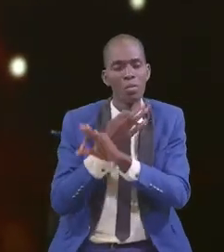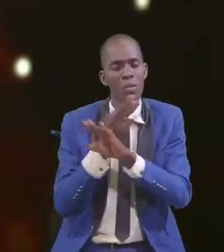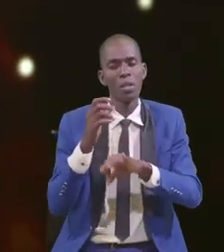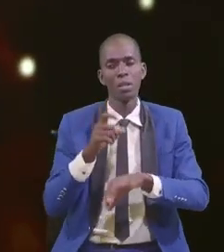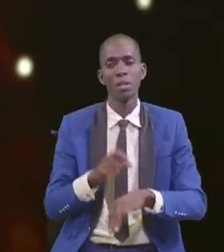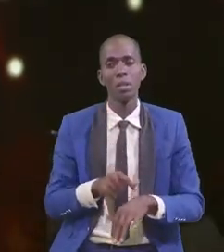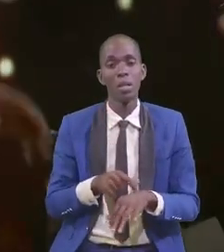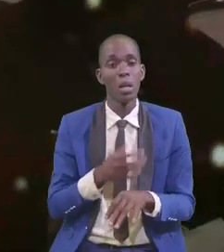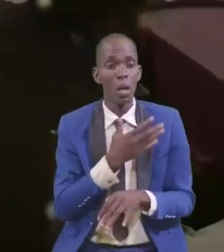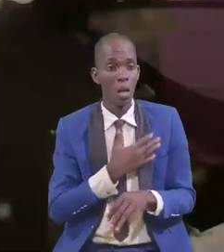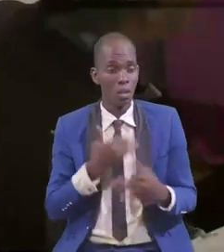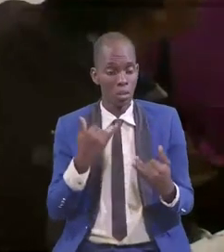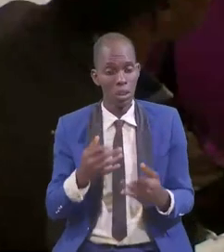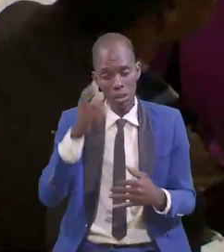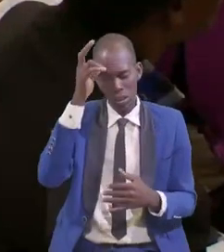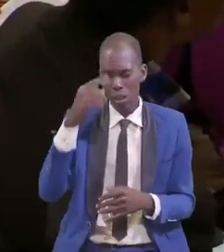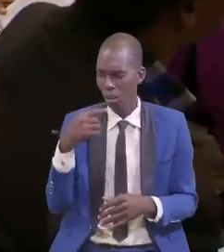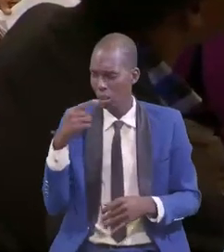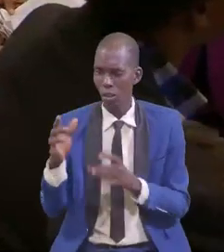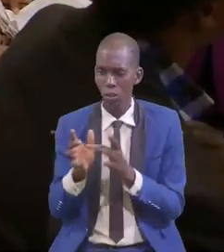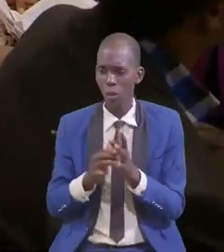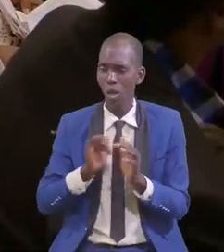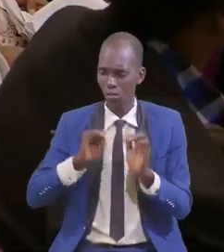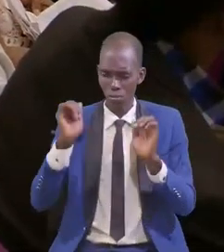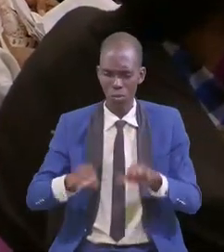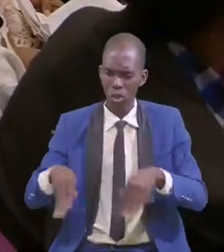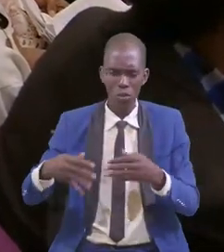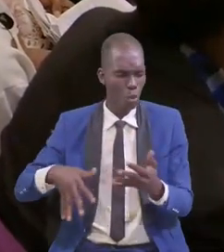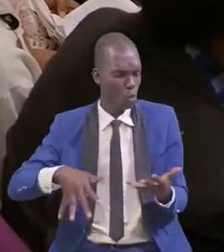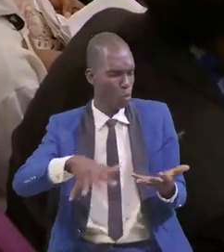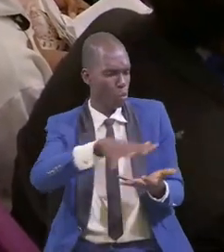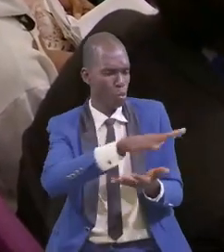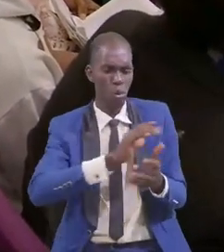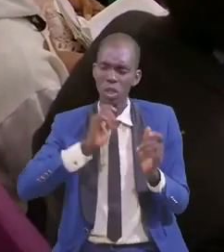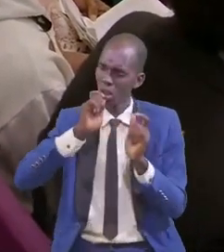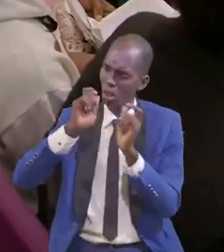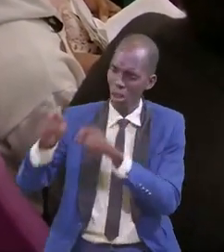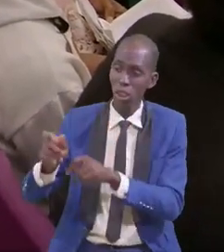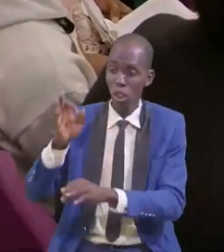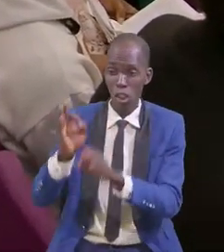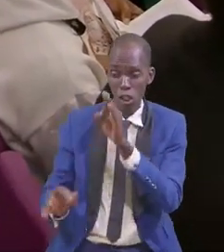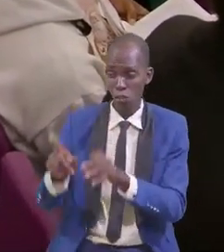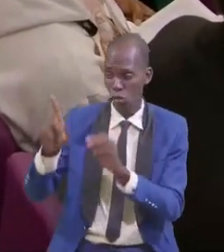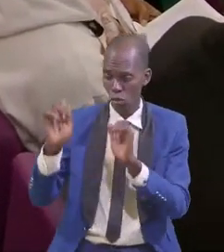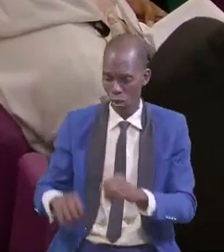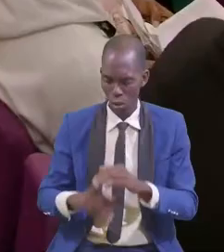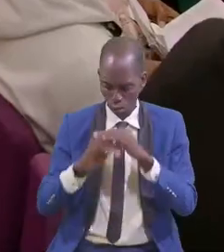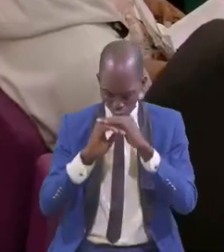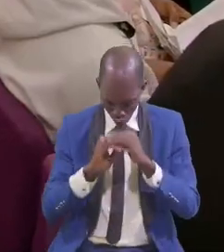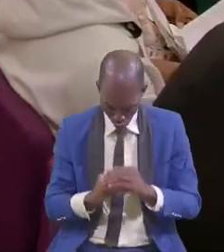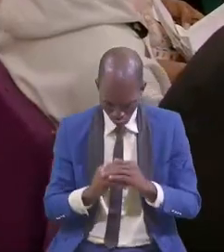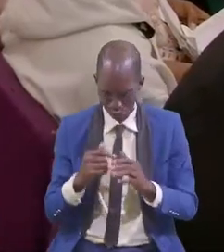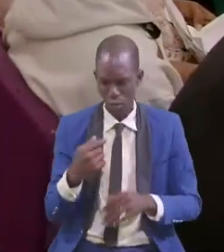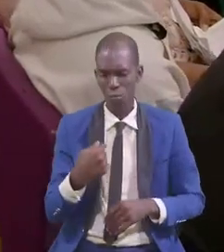him, all these things will I give thee if thou wilt fall down and worship me.